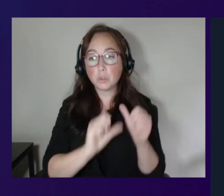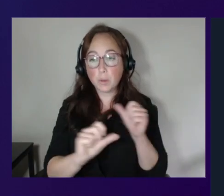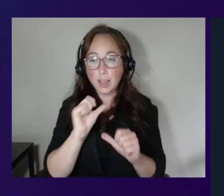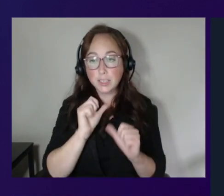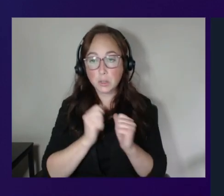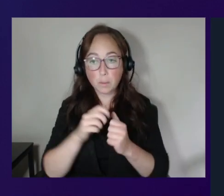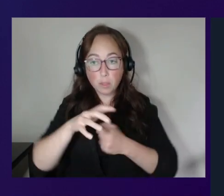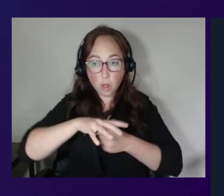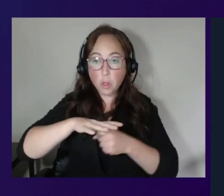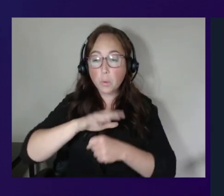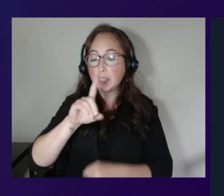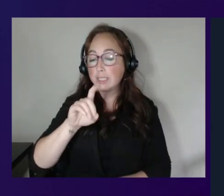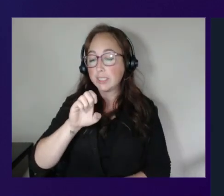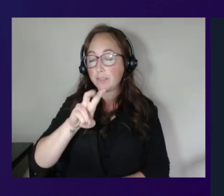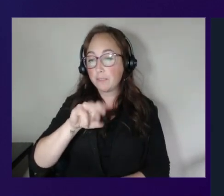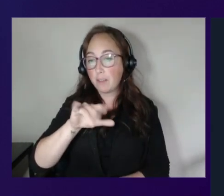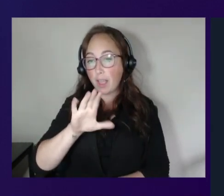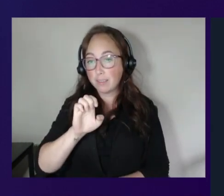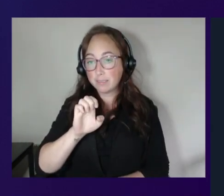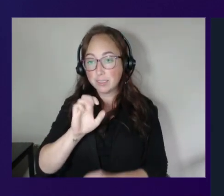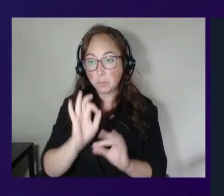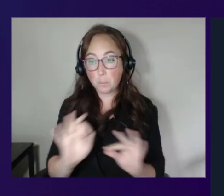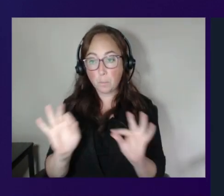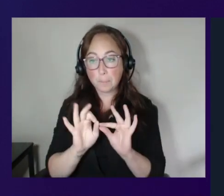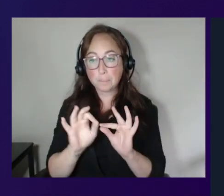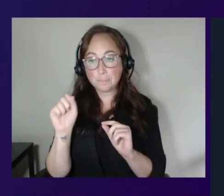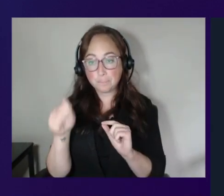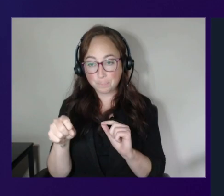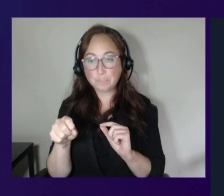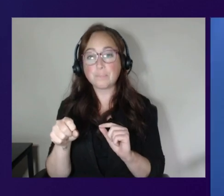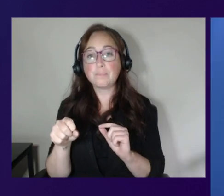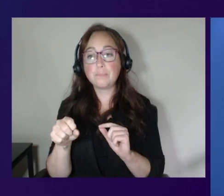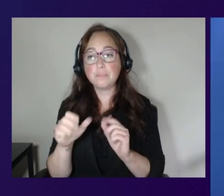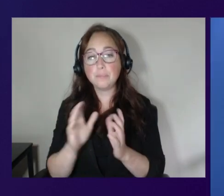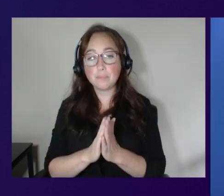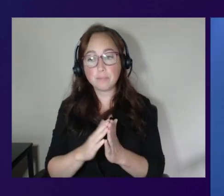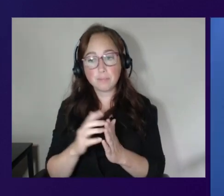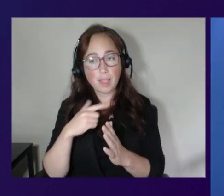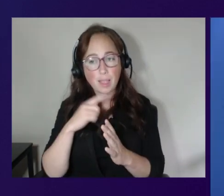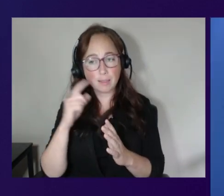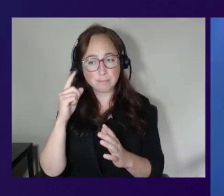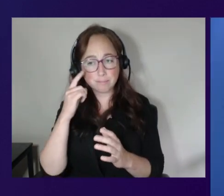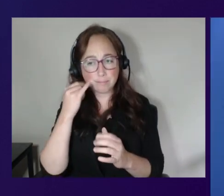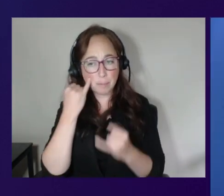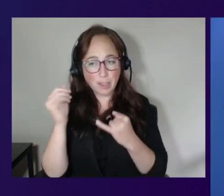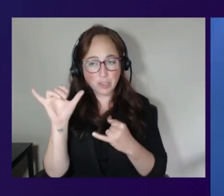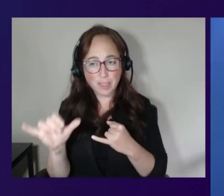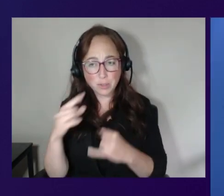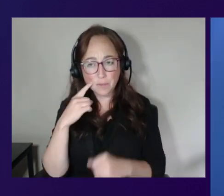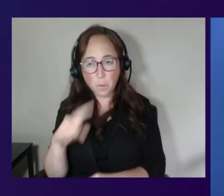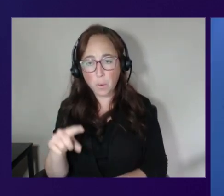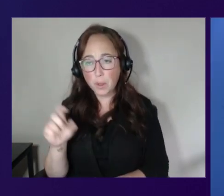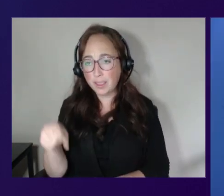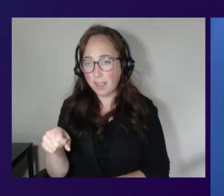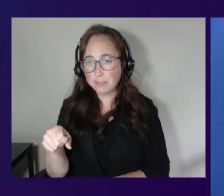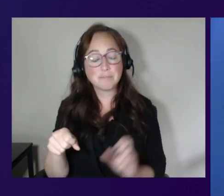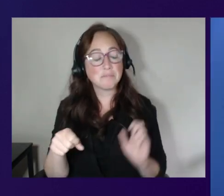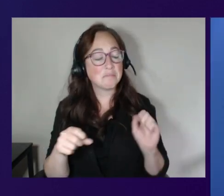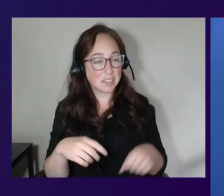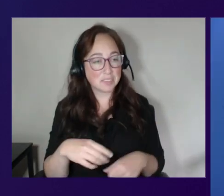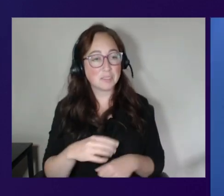device, and proxying that in. Yeah. I imagine. Okay. Cool. So yeah, I